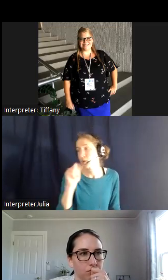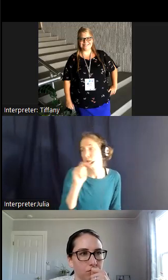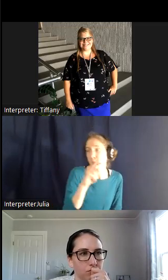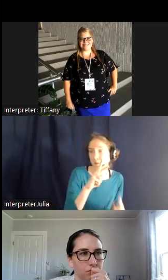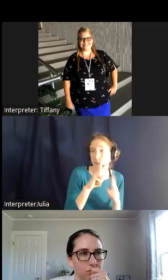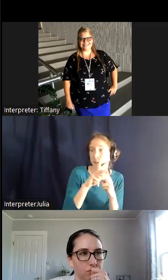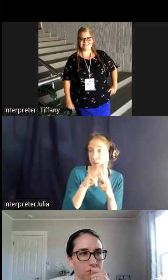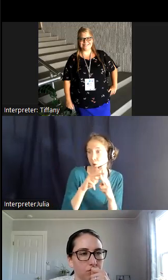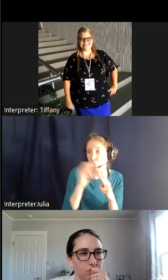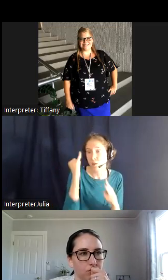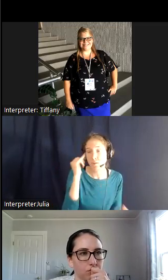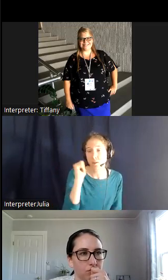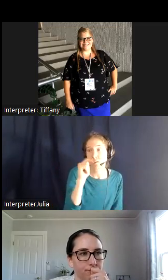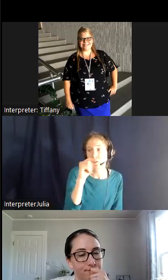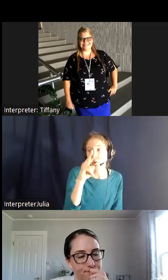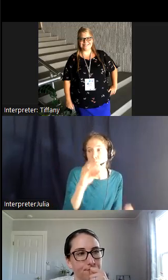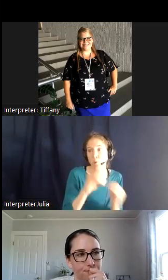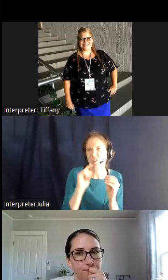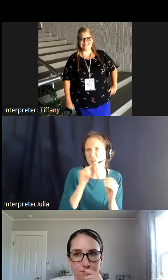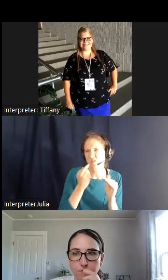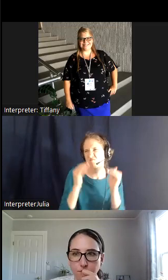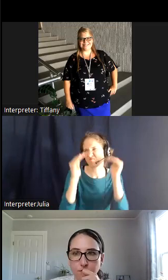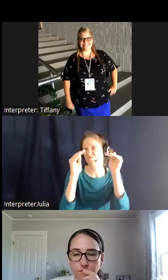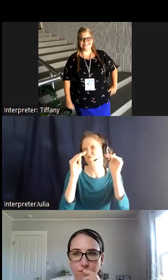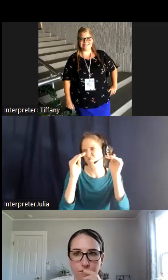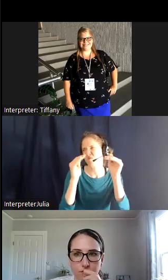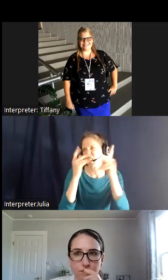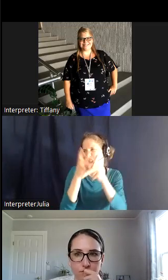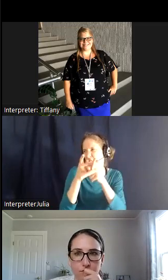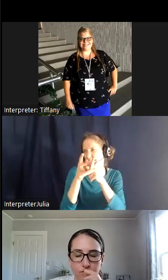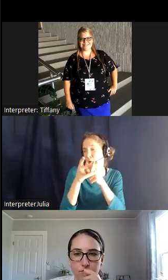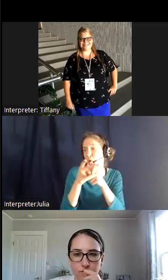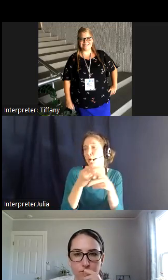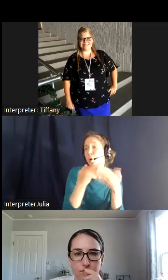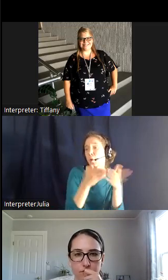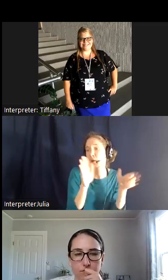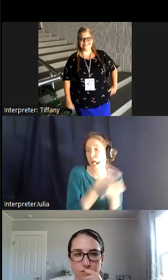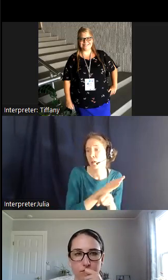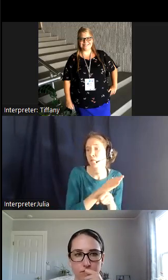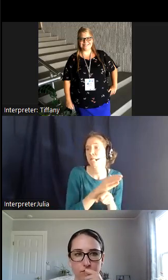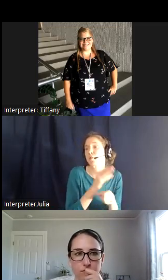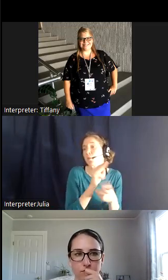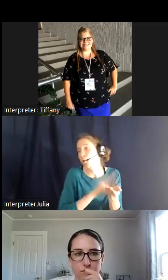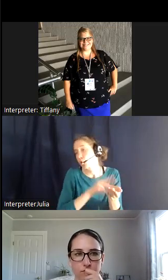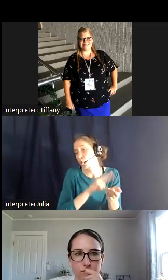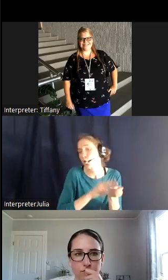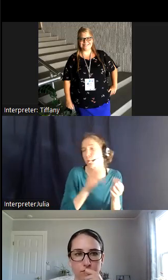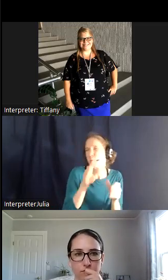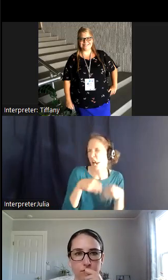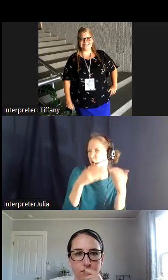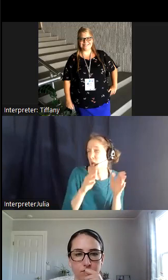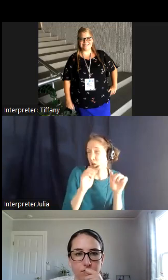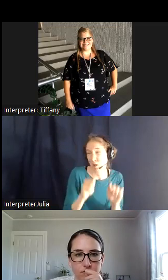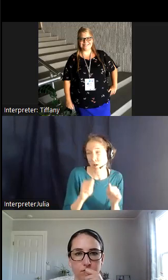ATU is a higher level of care and a comprehensive provider can choose between the two, that may not